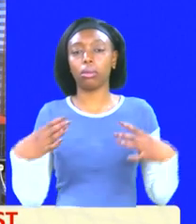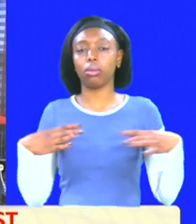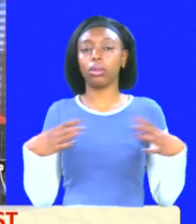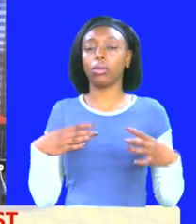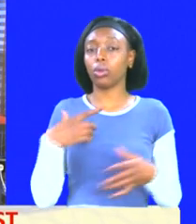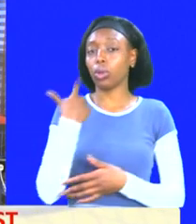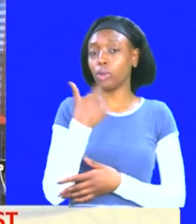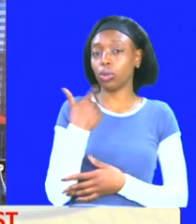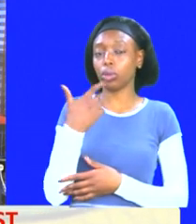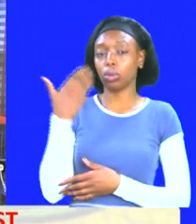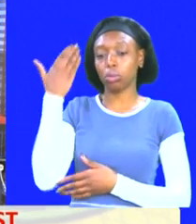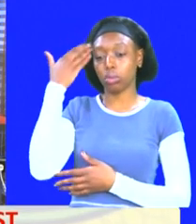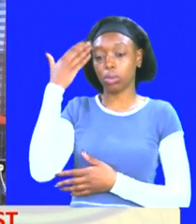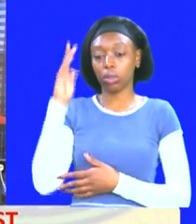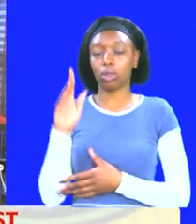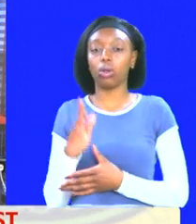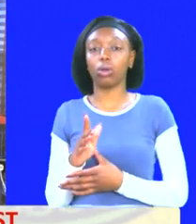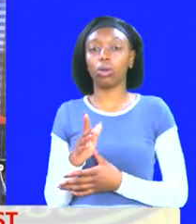na playlist moja safi ya one drop.